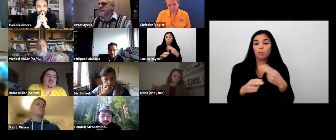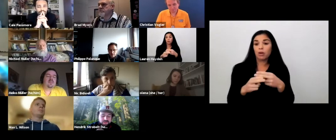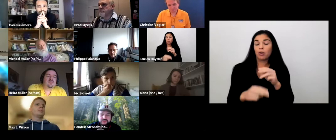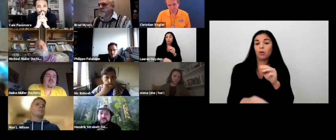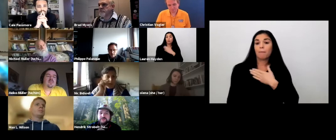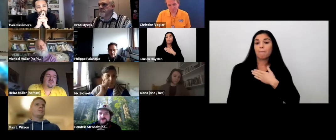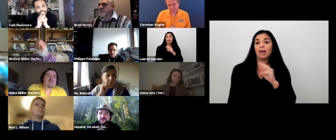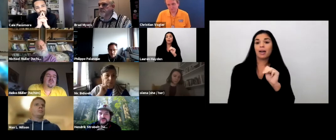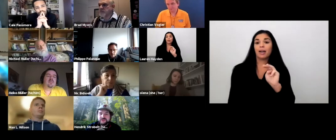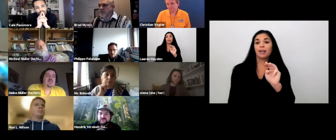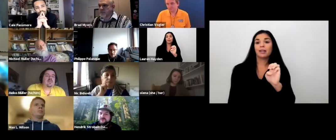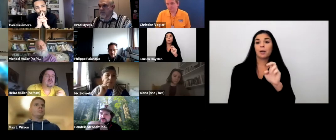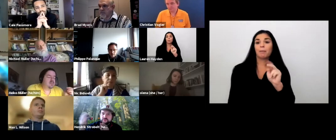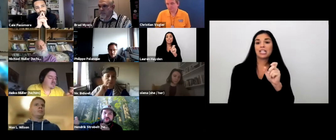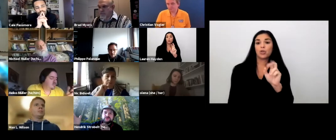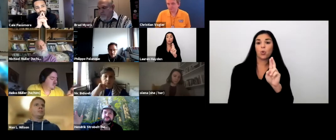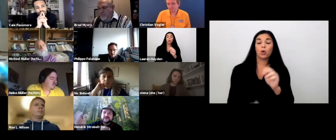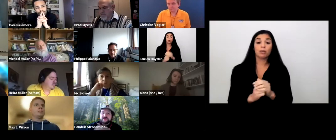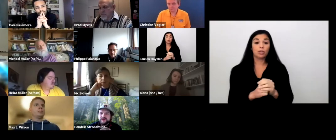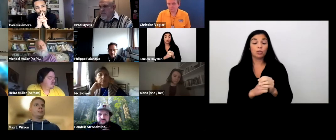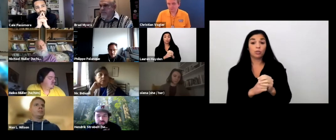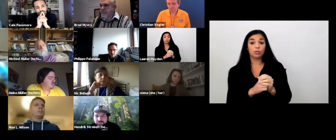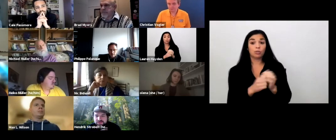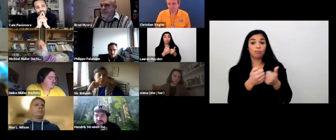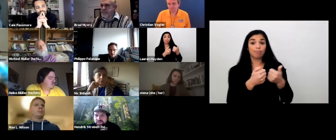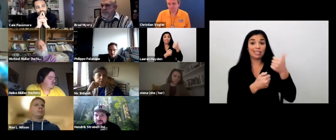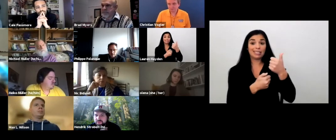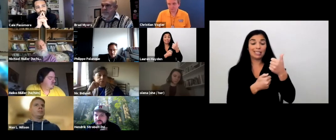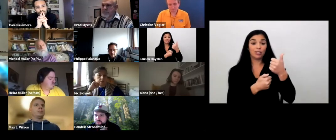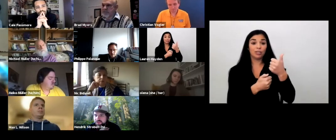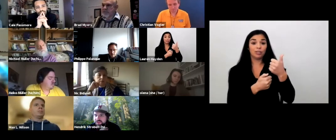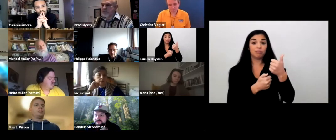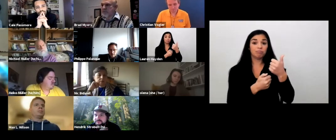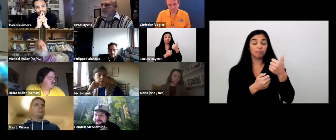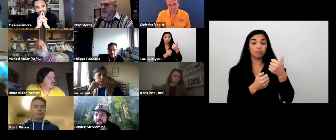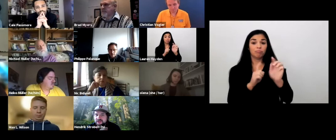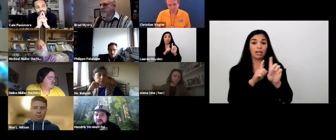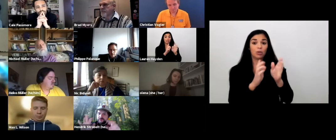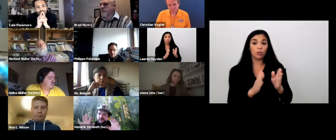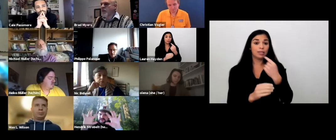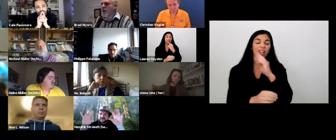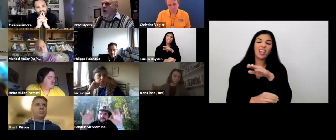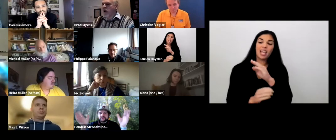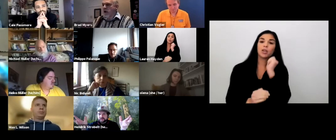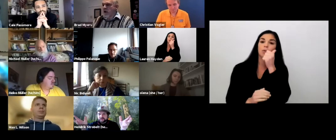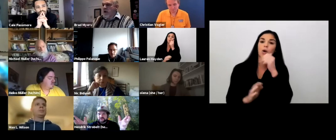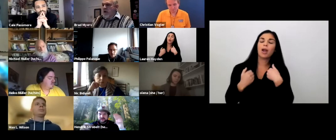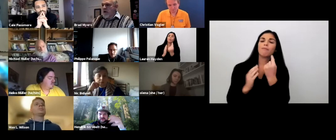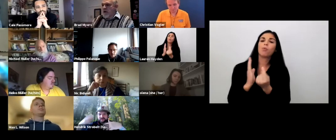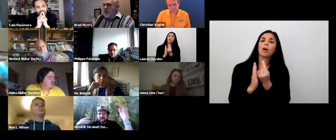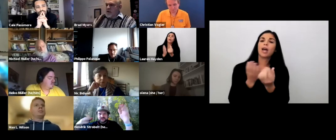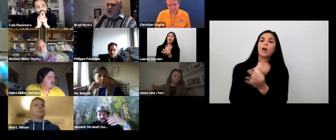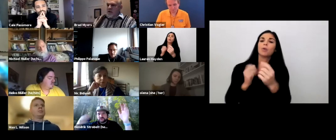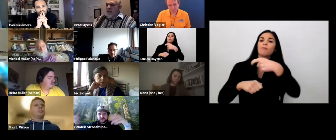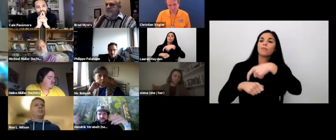where a senior member just said, tomorrow I have an hour of free time, here's my Zoom link. And we formalized it a little bit more so